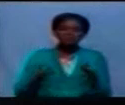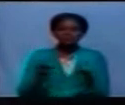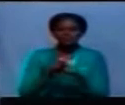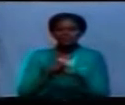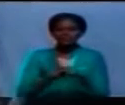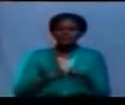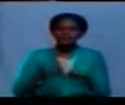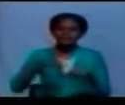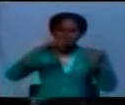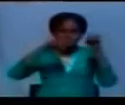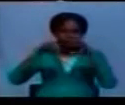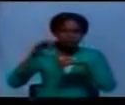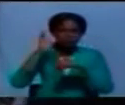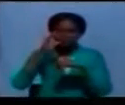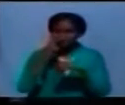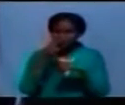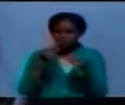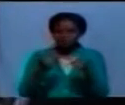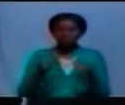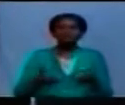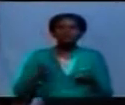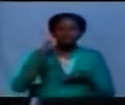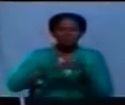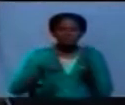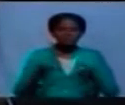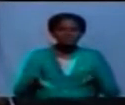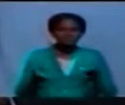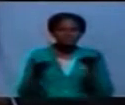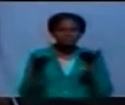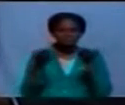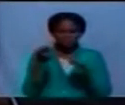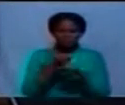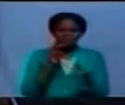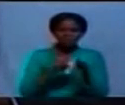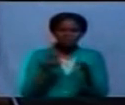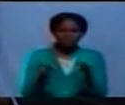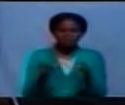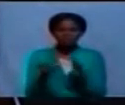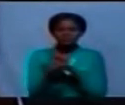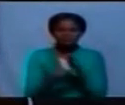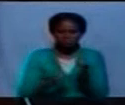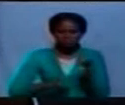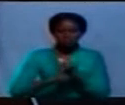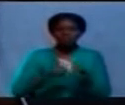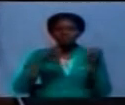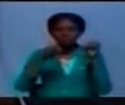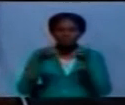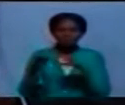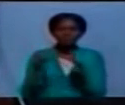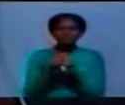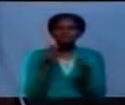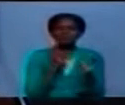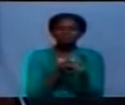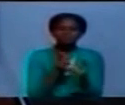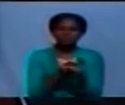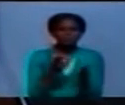FISIP subsidies. So we're going to see a cost push factor from the drop in subsidies on electricity, FISIP, and also fuel.